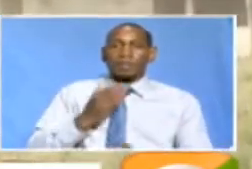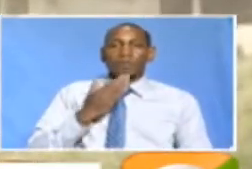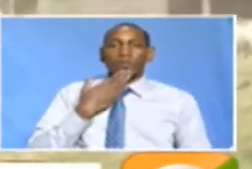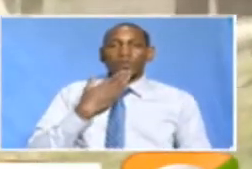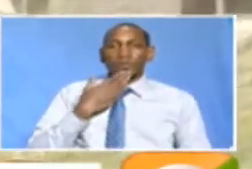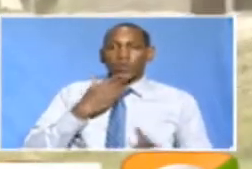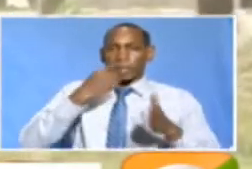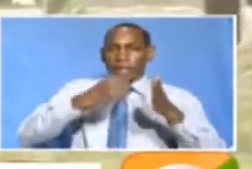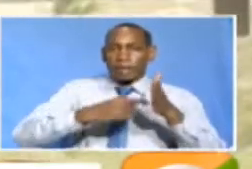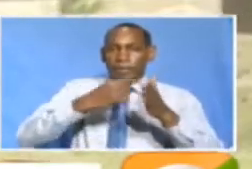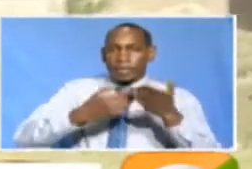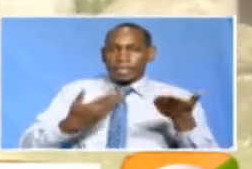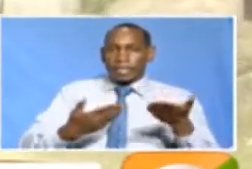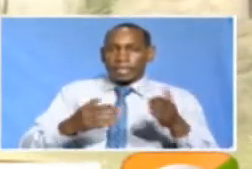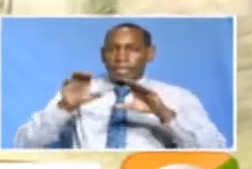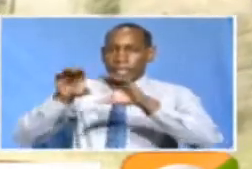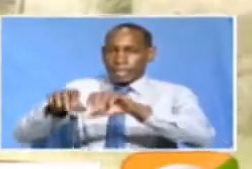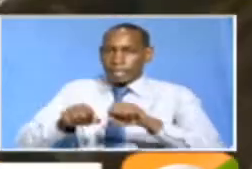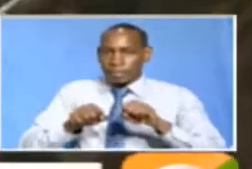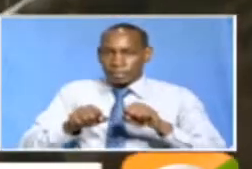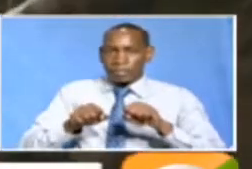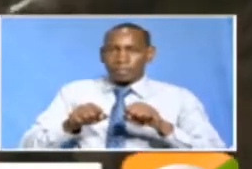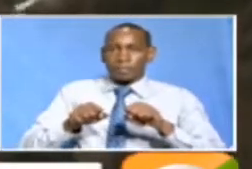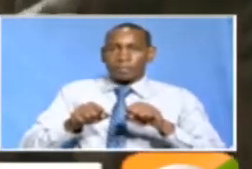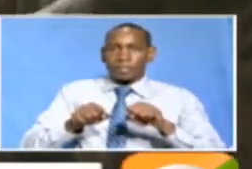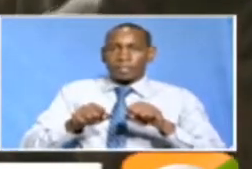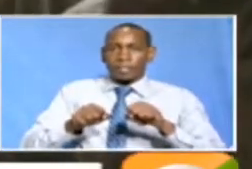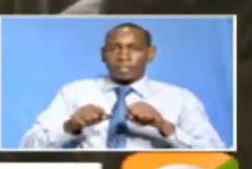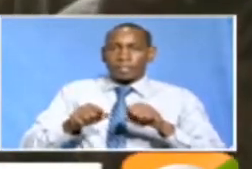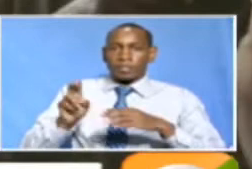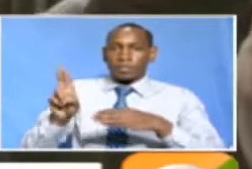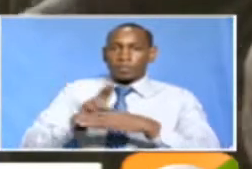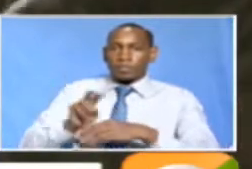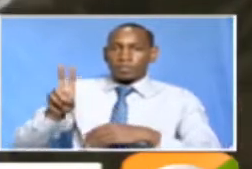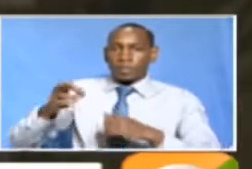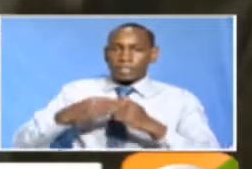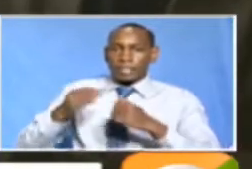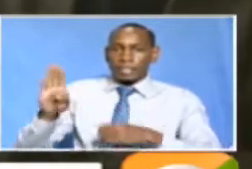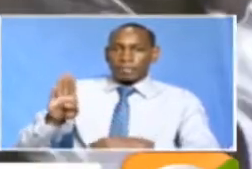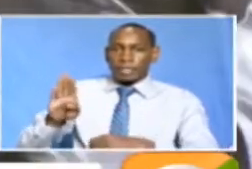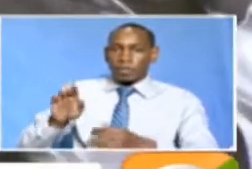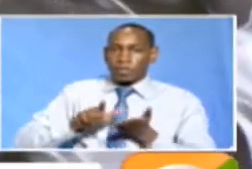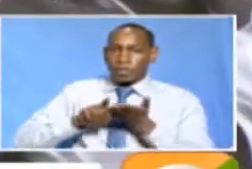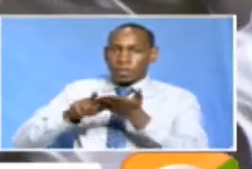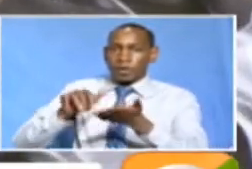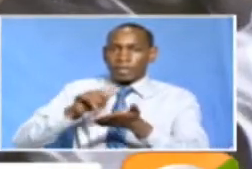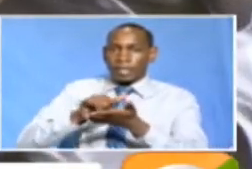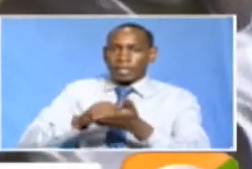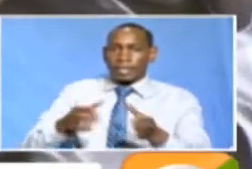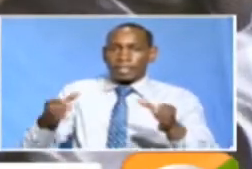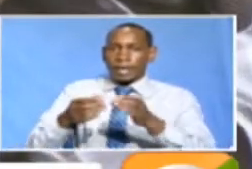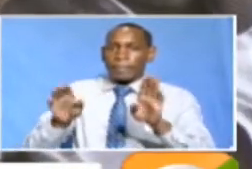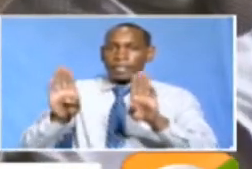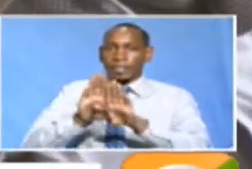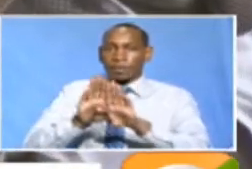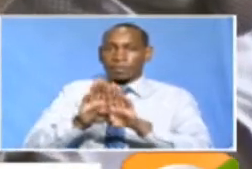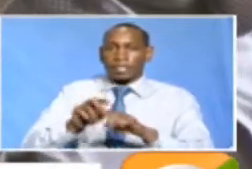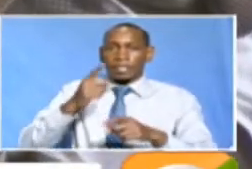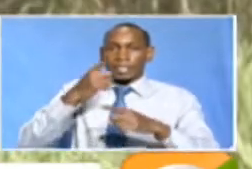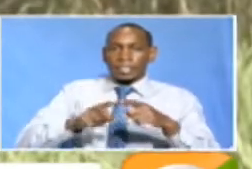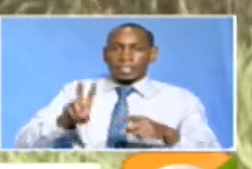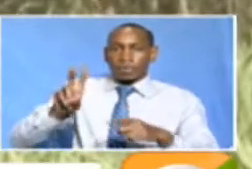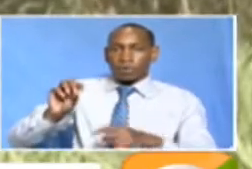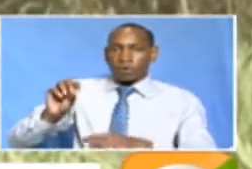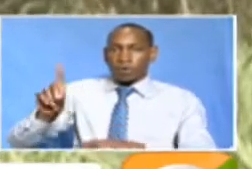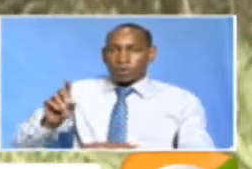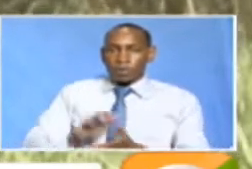factory, which is currently under receivership, has gobbled up 28 billion shillings in debt that led to the company's closure in